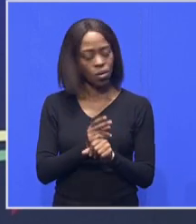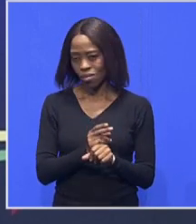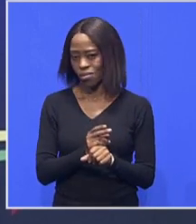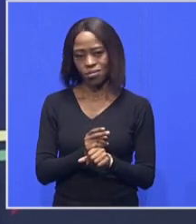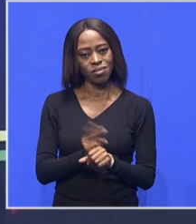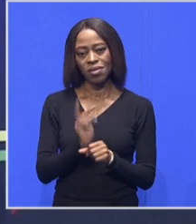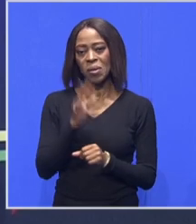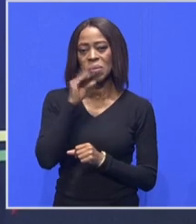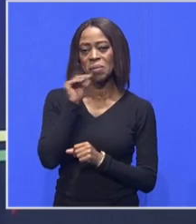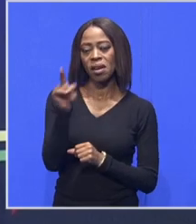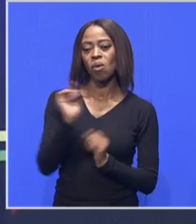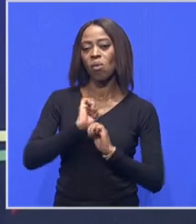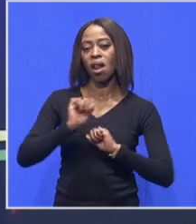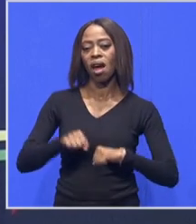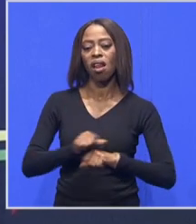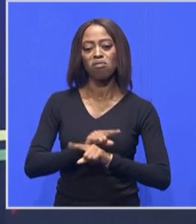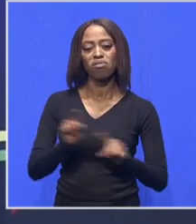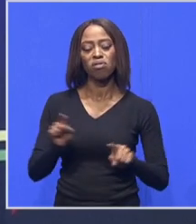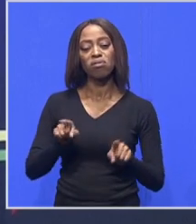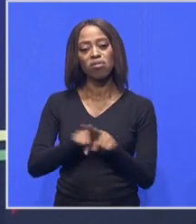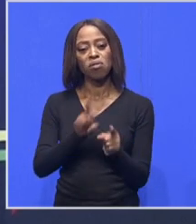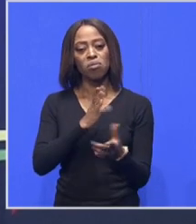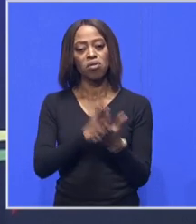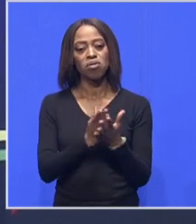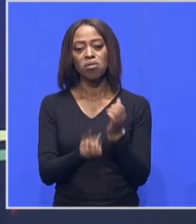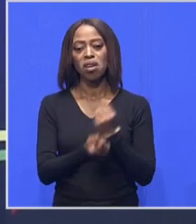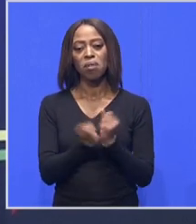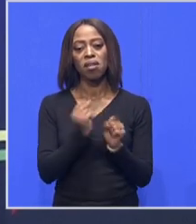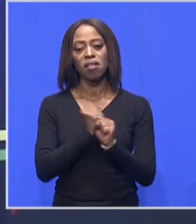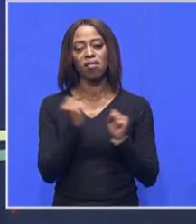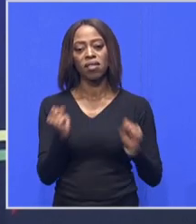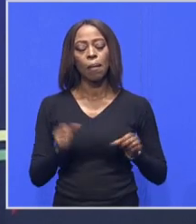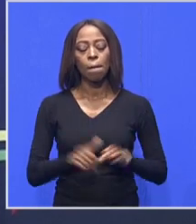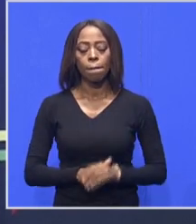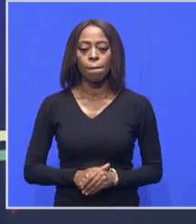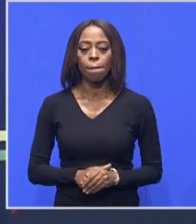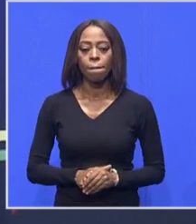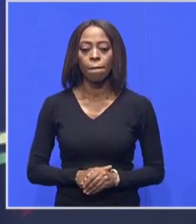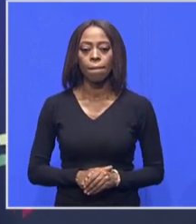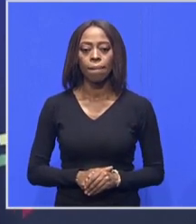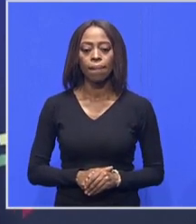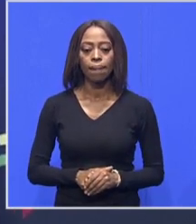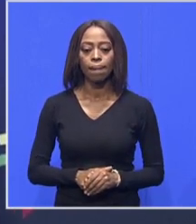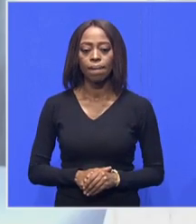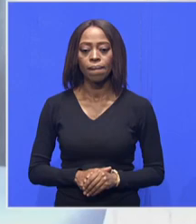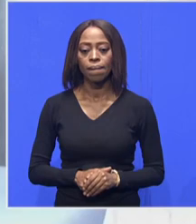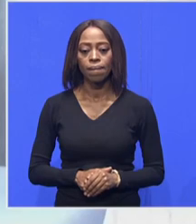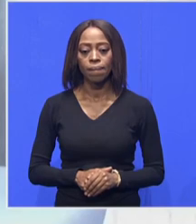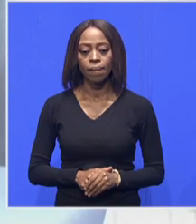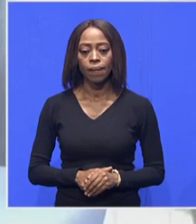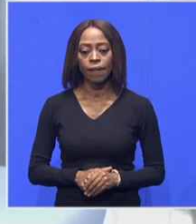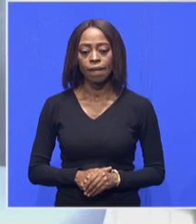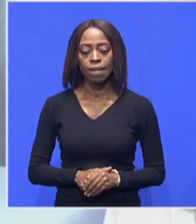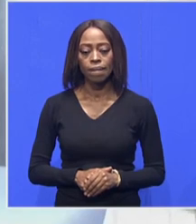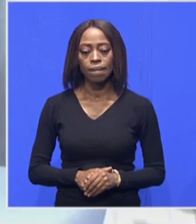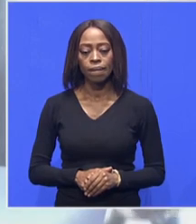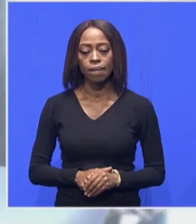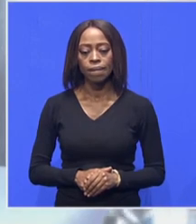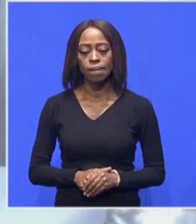speak, we will not allow him to speak, and we will ensure that he doesn't. Let's move tack slightly. We